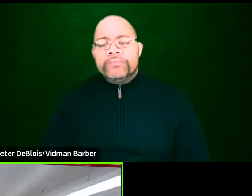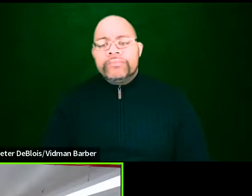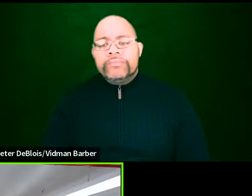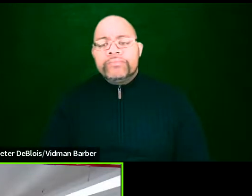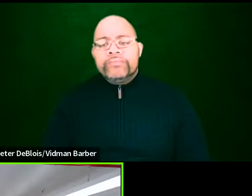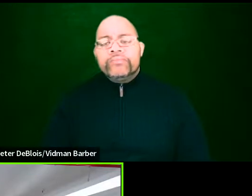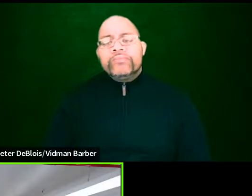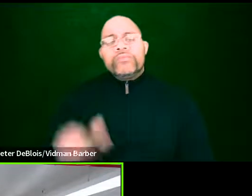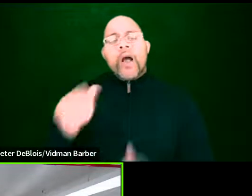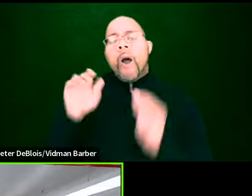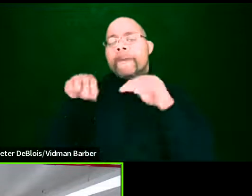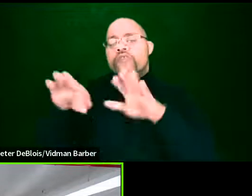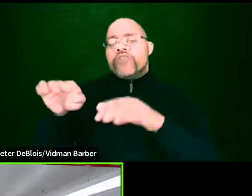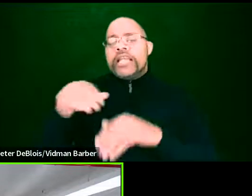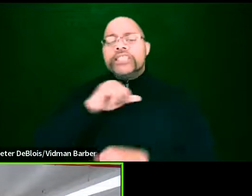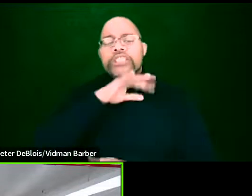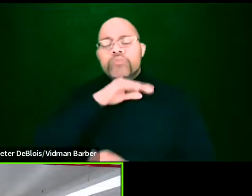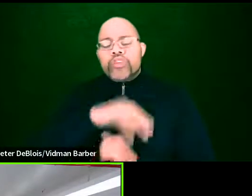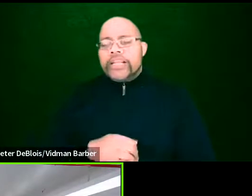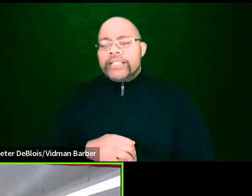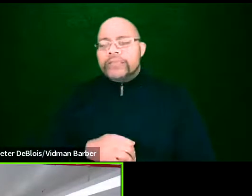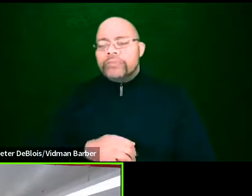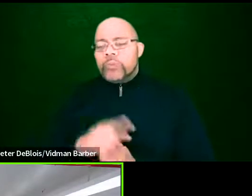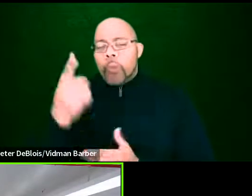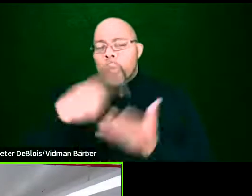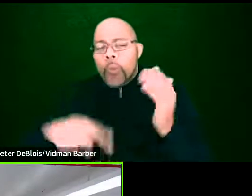marine debris means? Go ahead, Sammy.